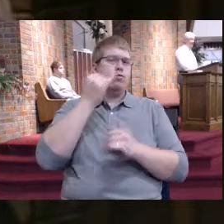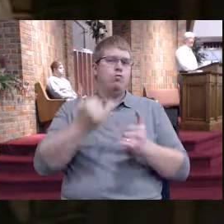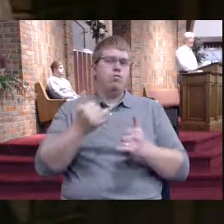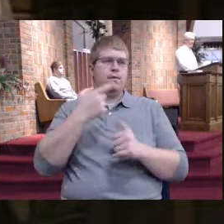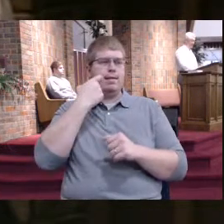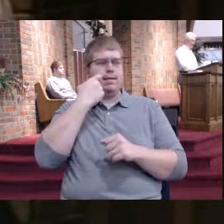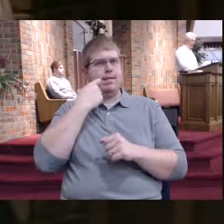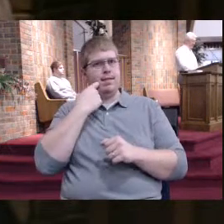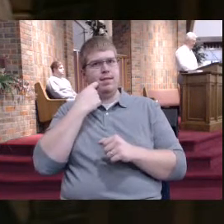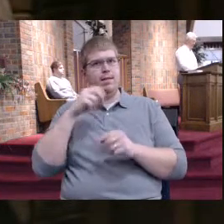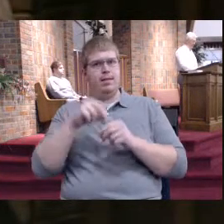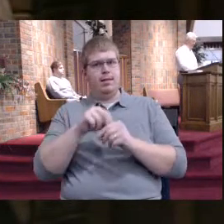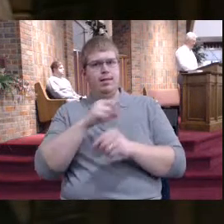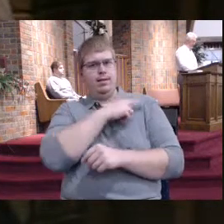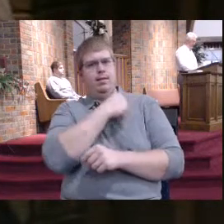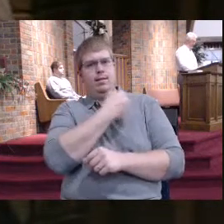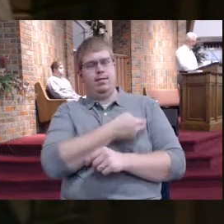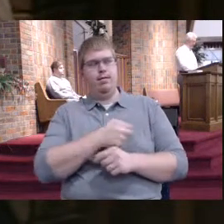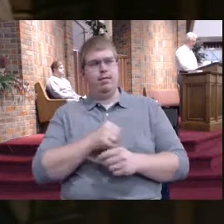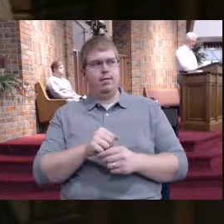Wahila Howell, who's been moved to